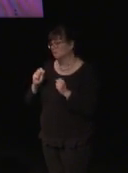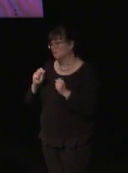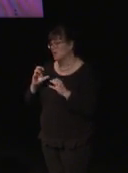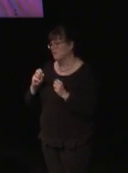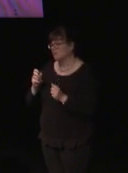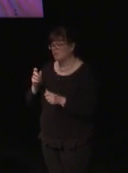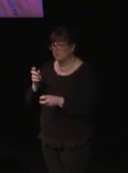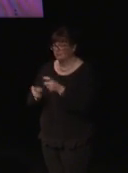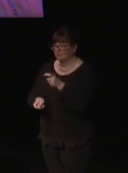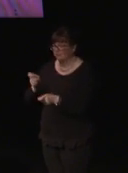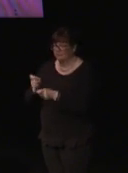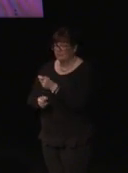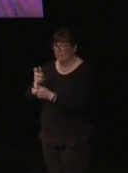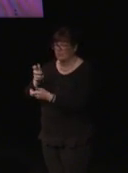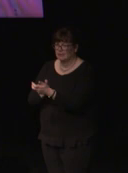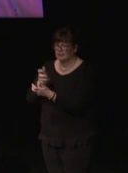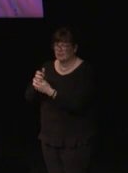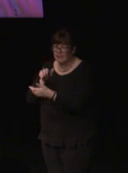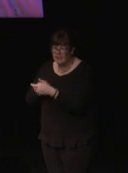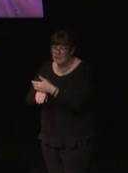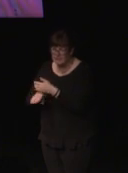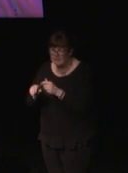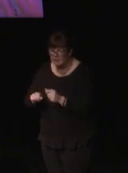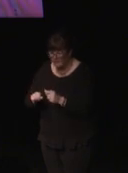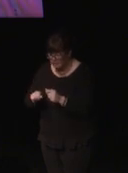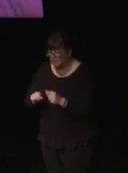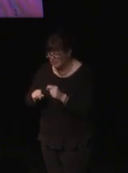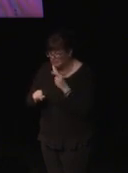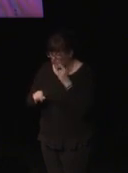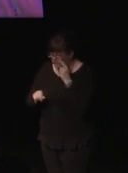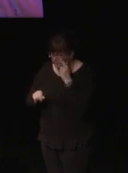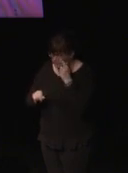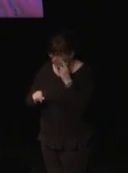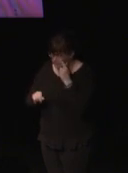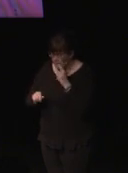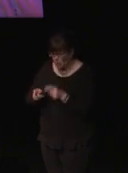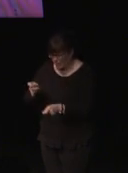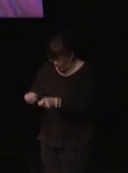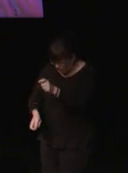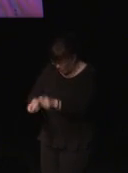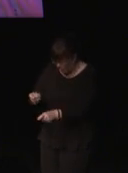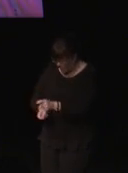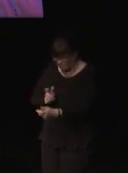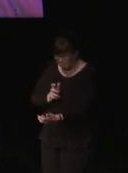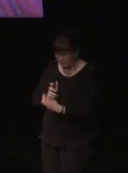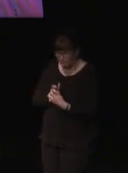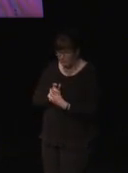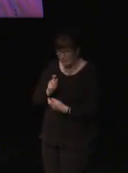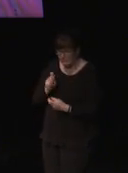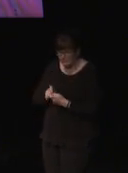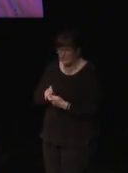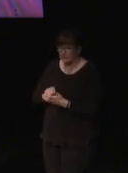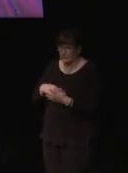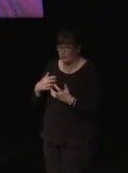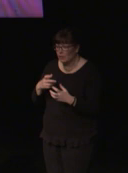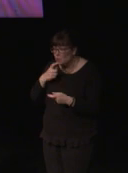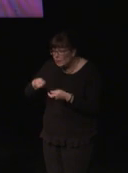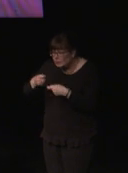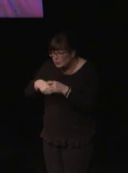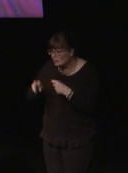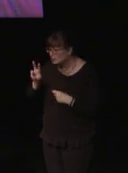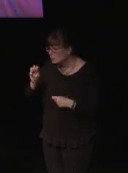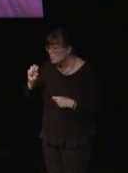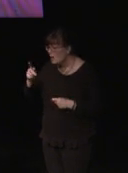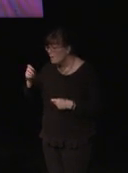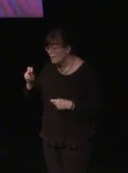really fantastic. That really tailor the game to you. I particularly love, like, you can change weapon aim from right stick